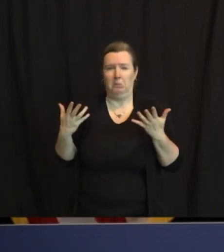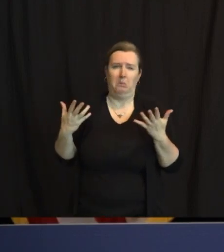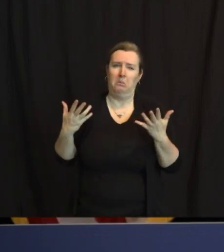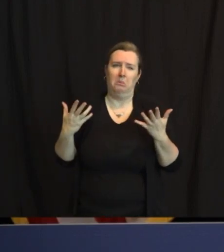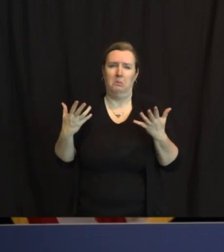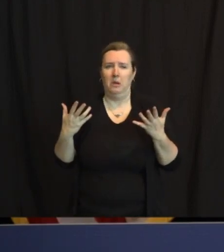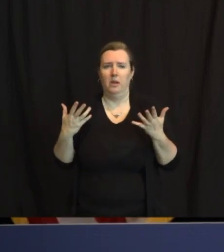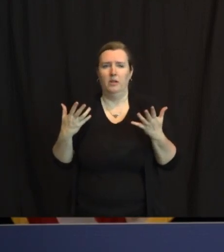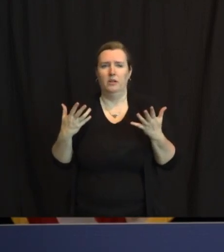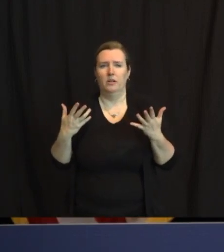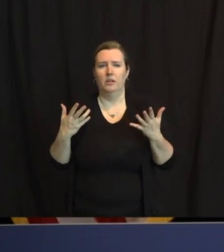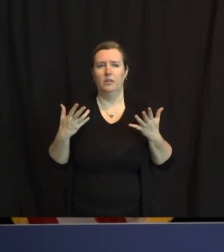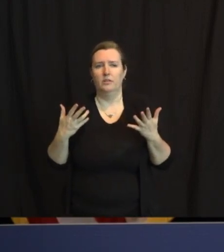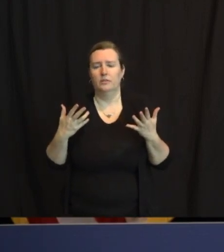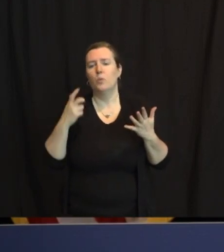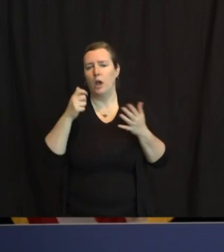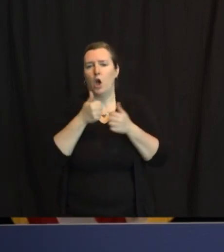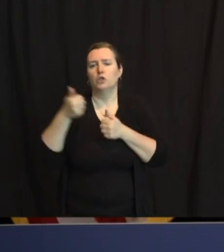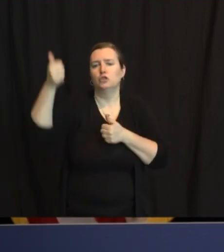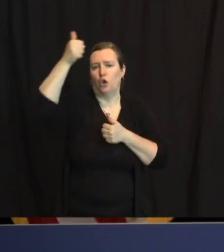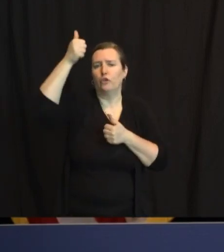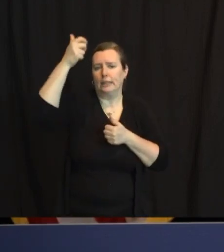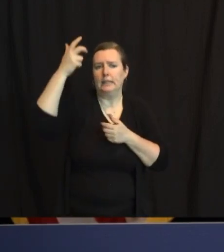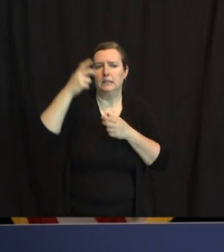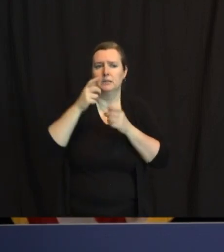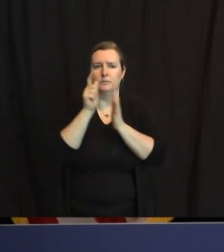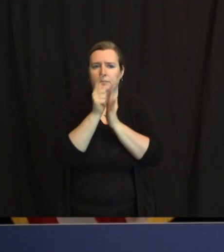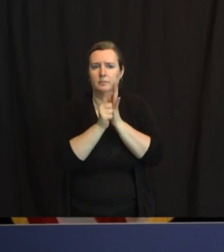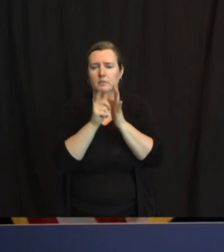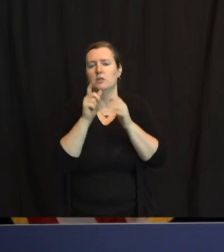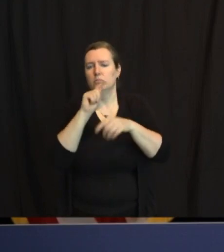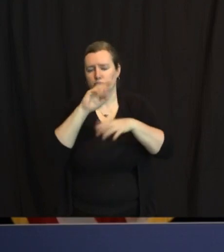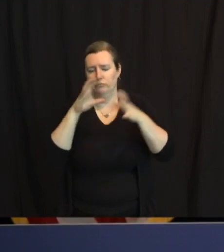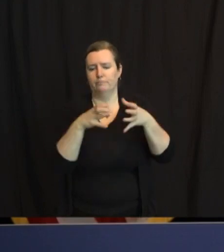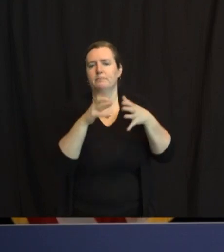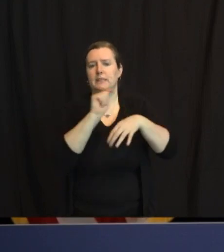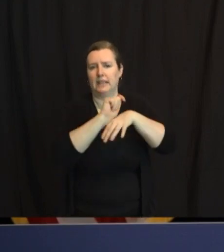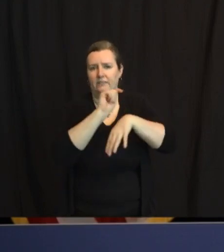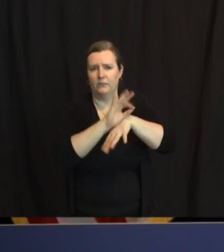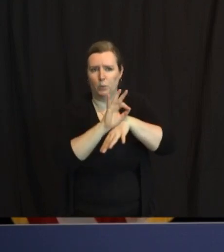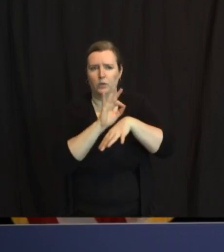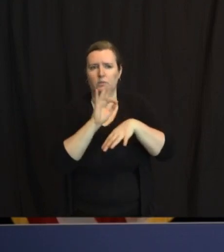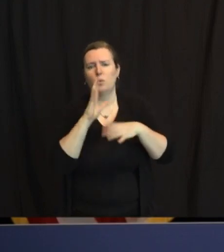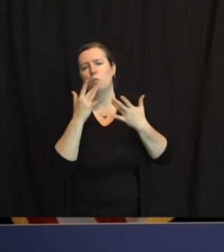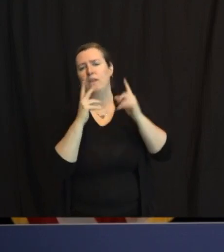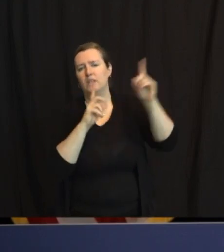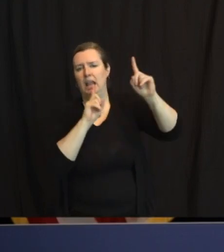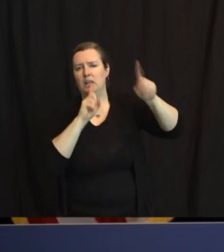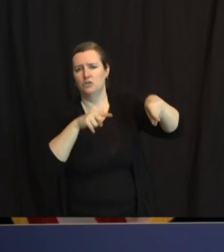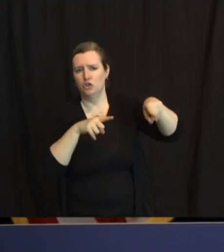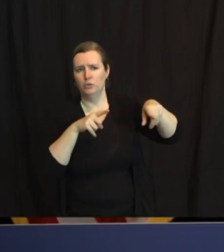looking at this, and I think we should defer to the results that come out of his work.